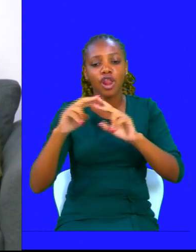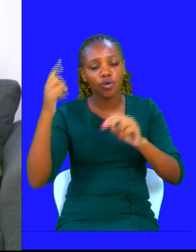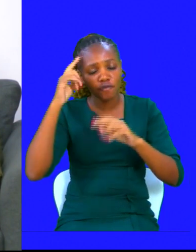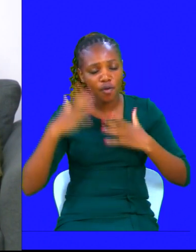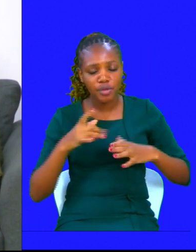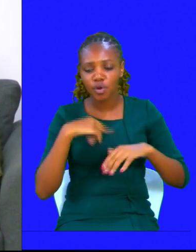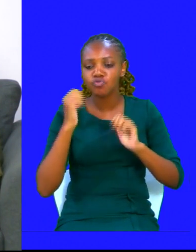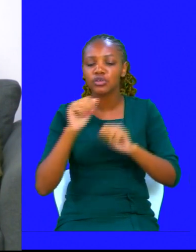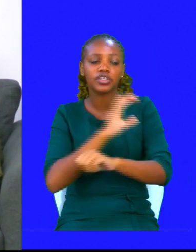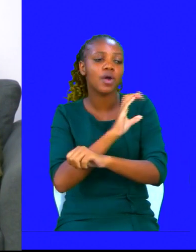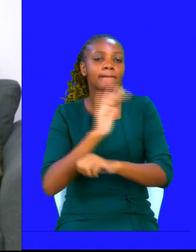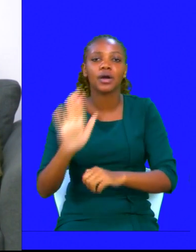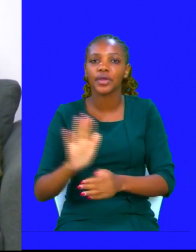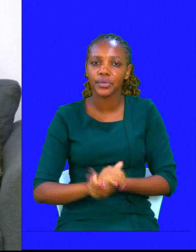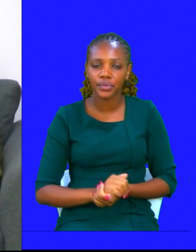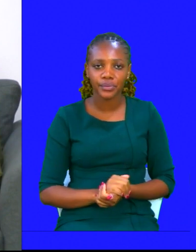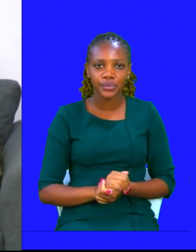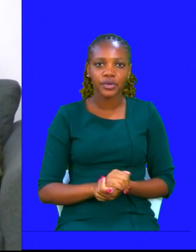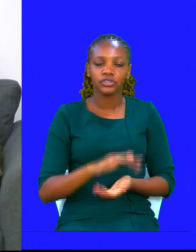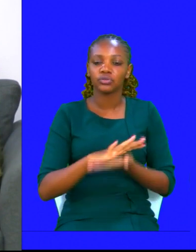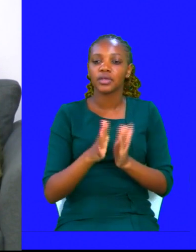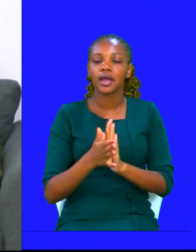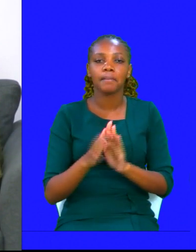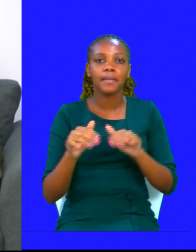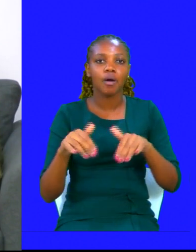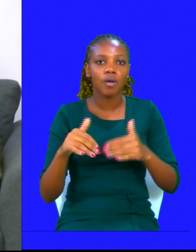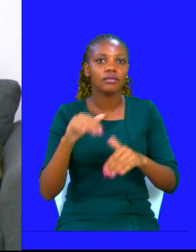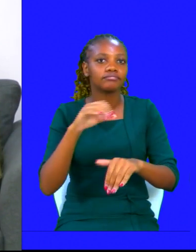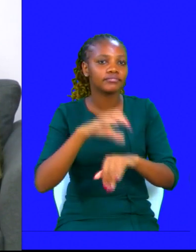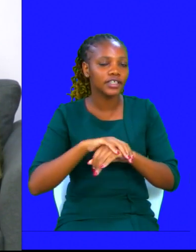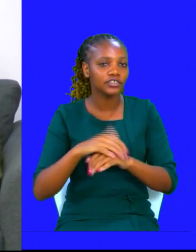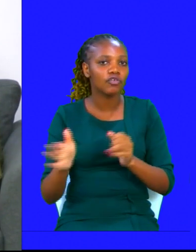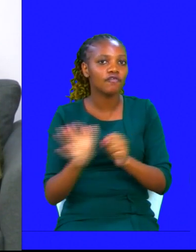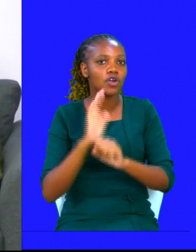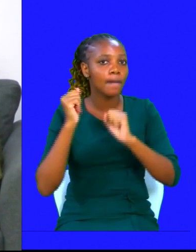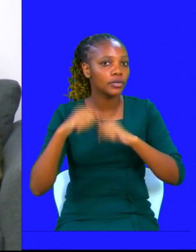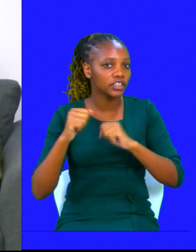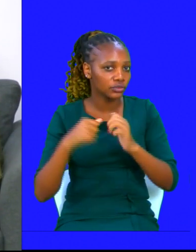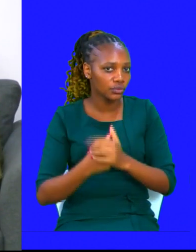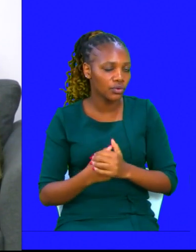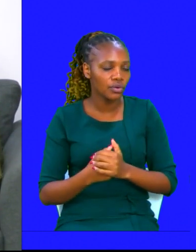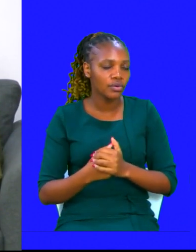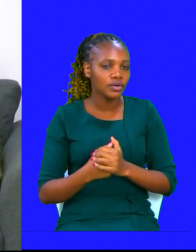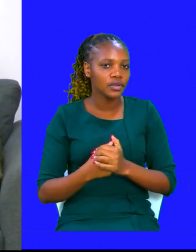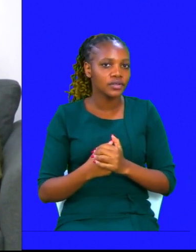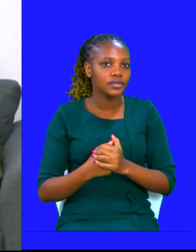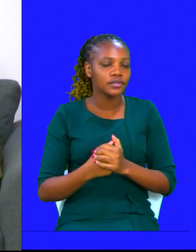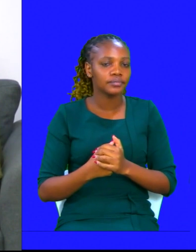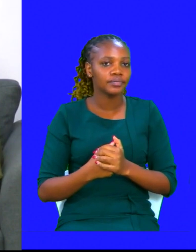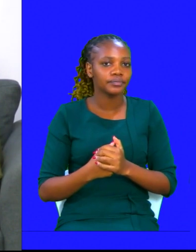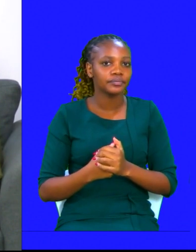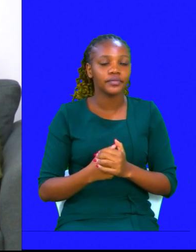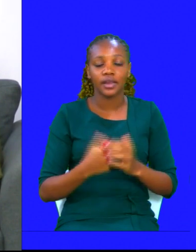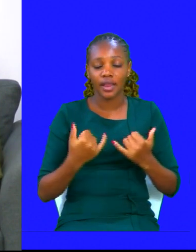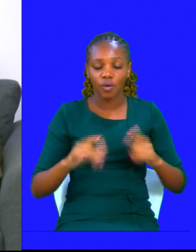to empower you to get to your full potential, because the rate at which life is getting